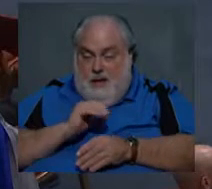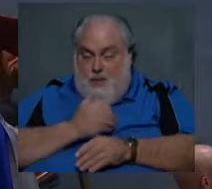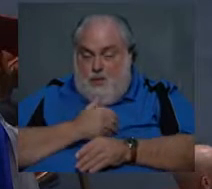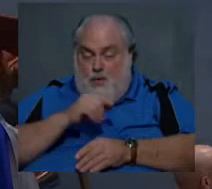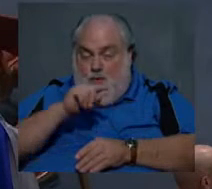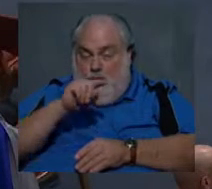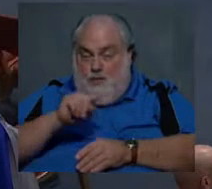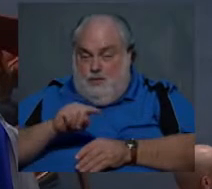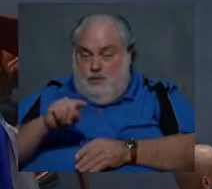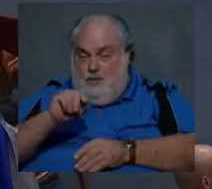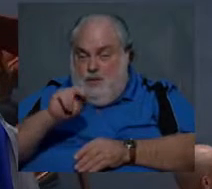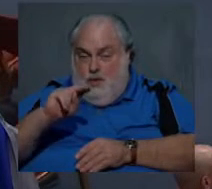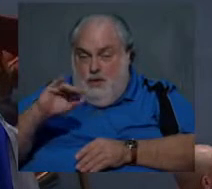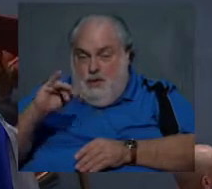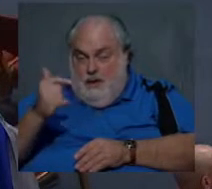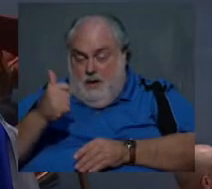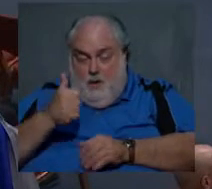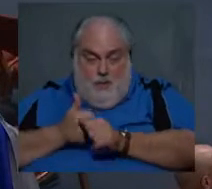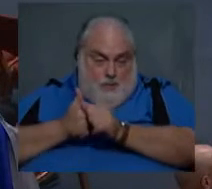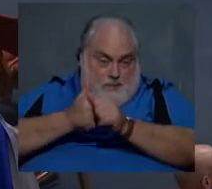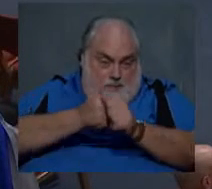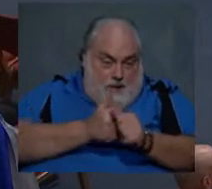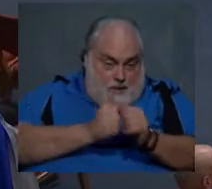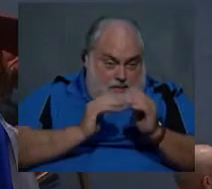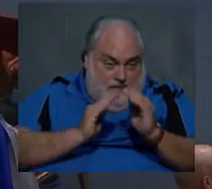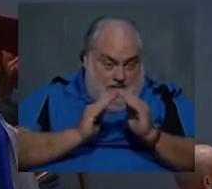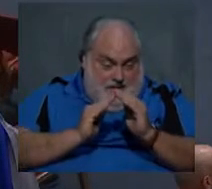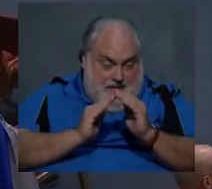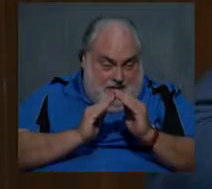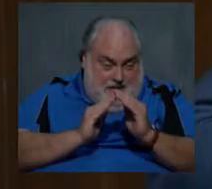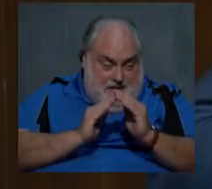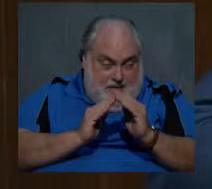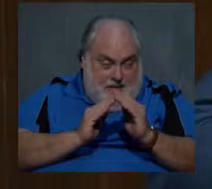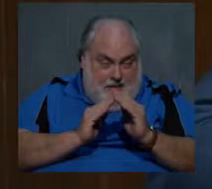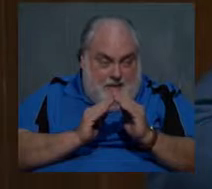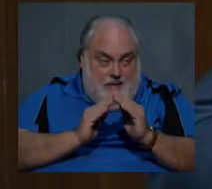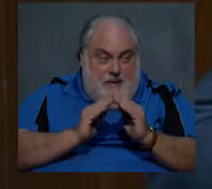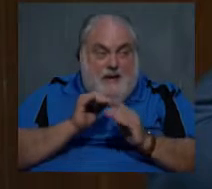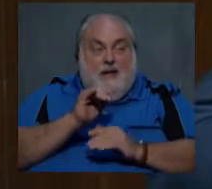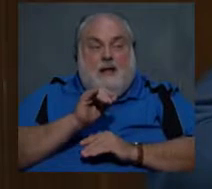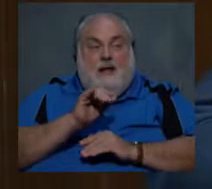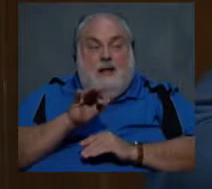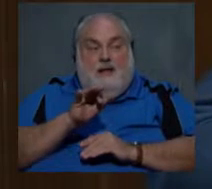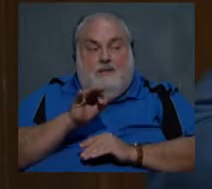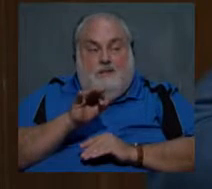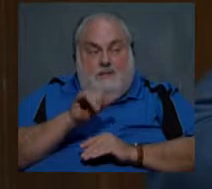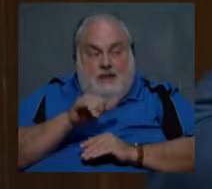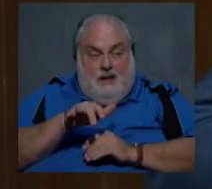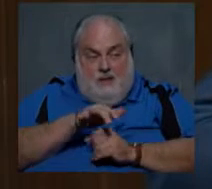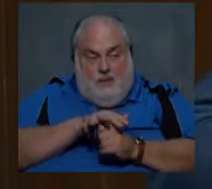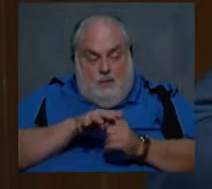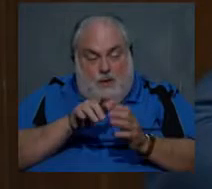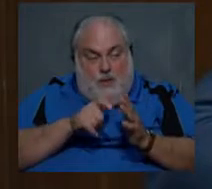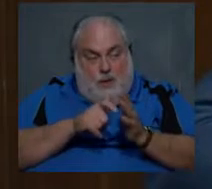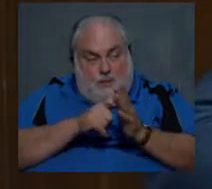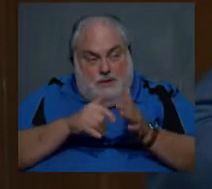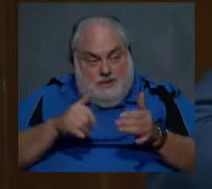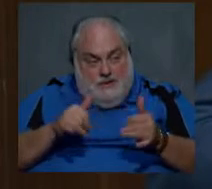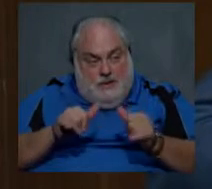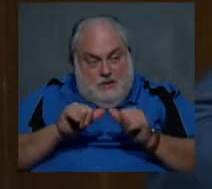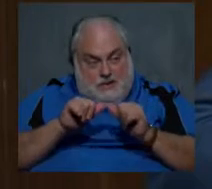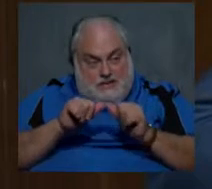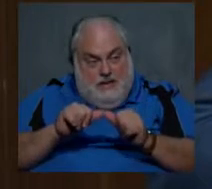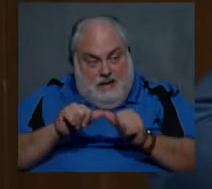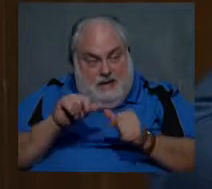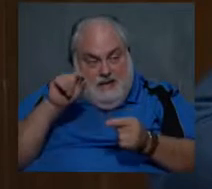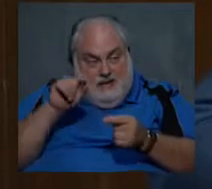jurisdiction, we default to the requirements of the city, you know, in that area. And so that requirement would stand until